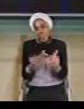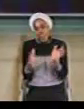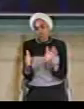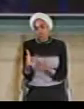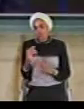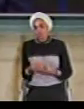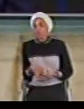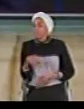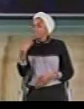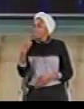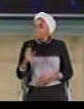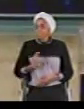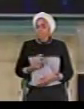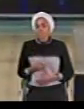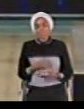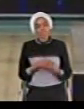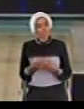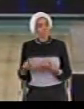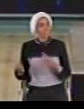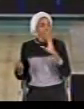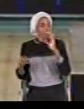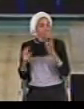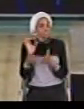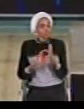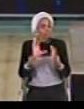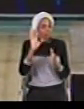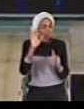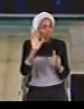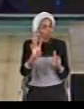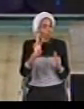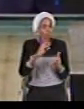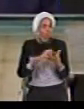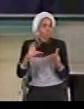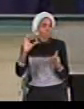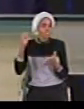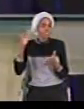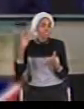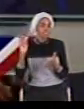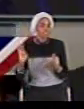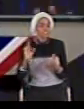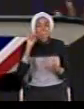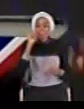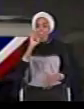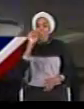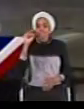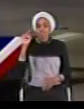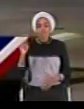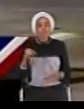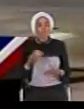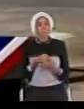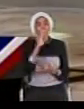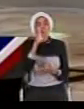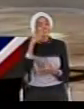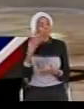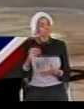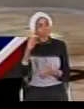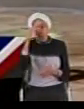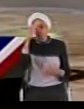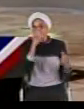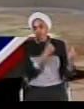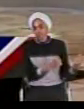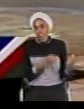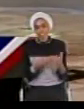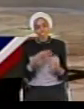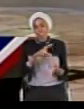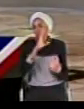Jesus. It tells us in chapter 4, verse 16. Chapter 4, verse 16, therefore, it is of faith, this conversion,